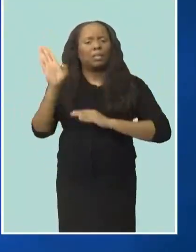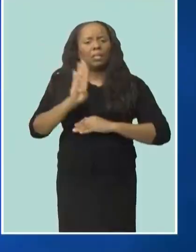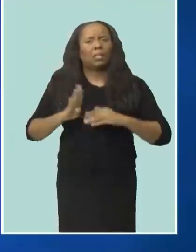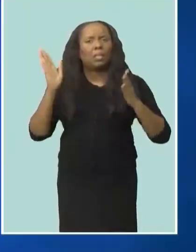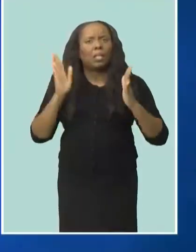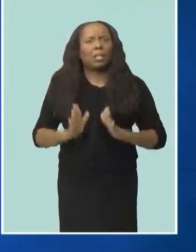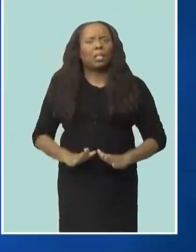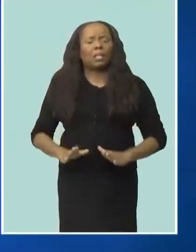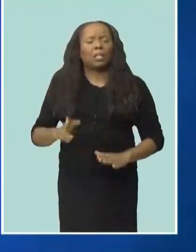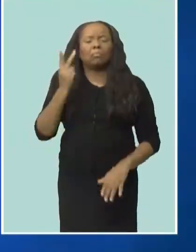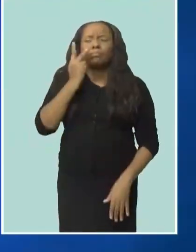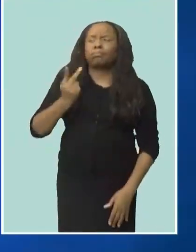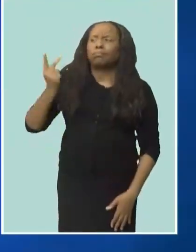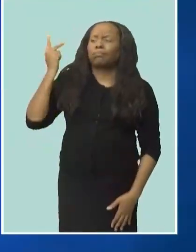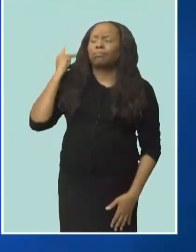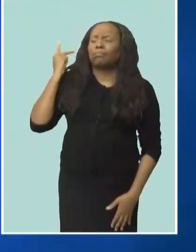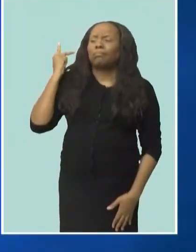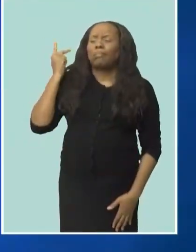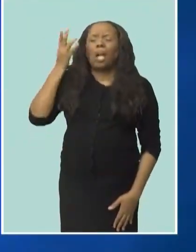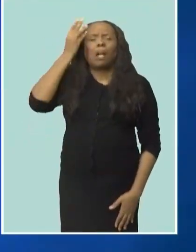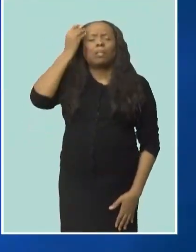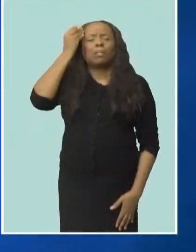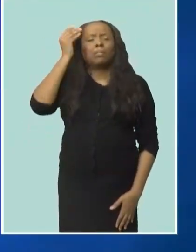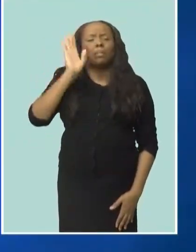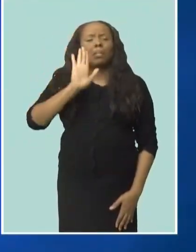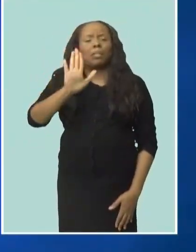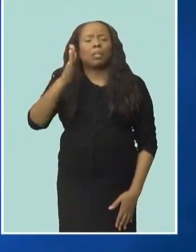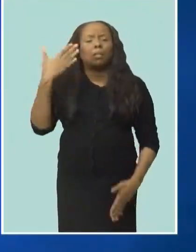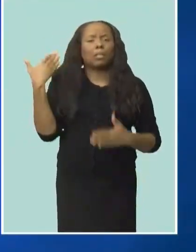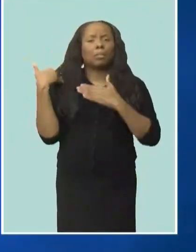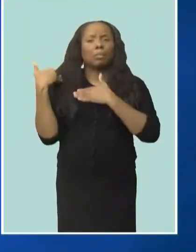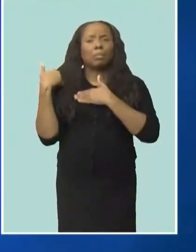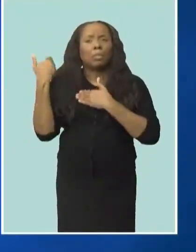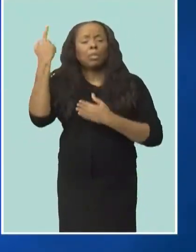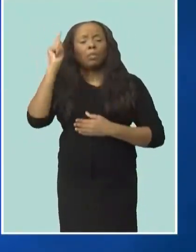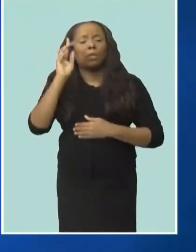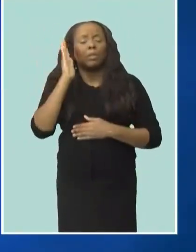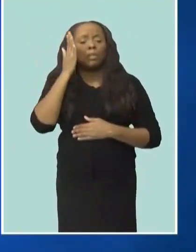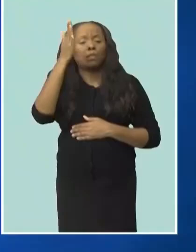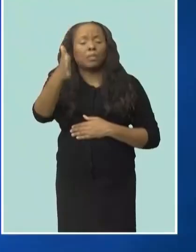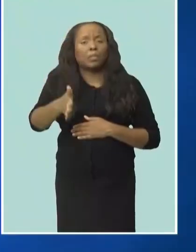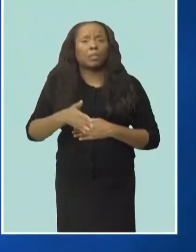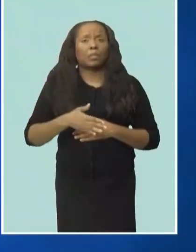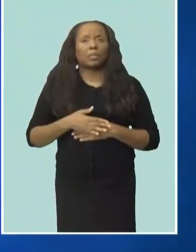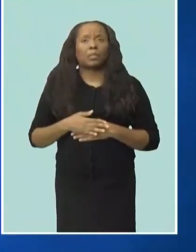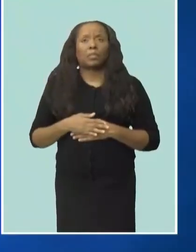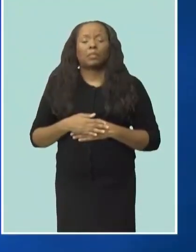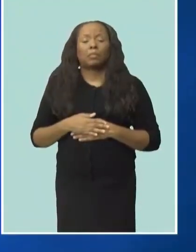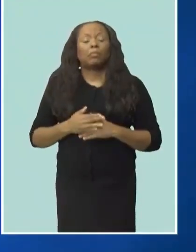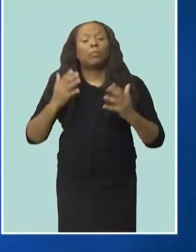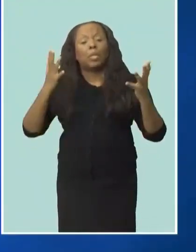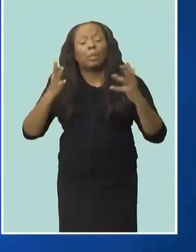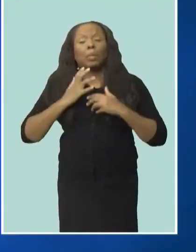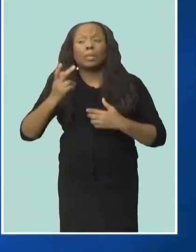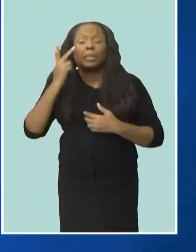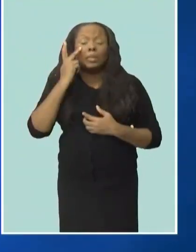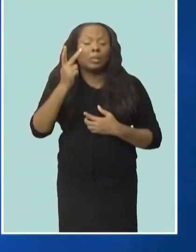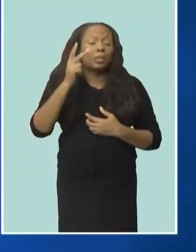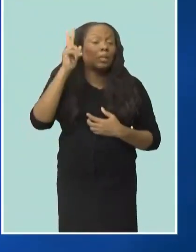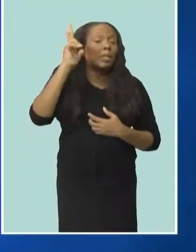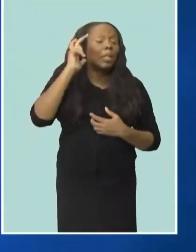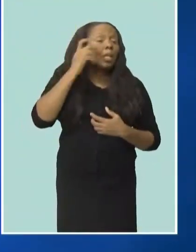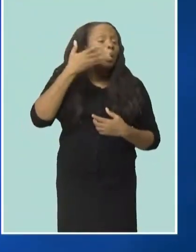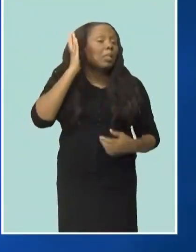Barbadians to reflect on their obligations to the future. Where we see people, we hear people, and we feel people, and in